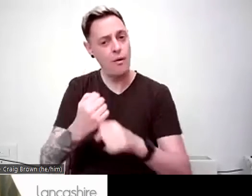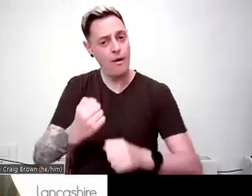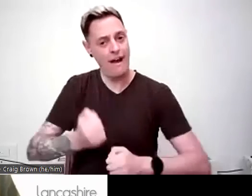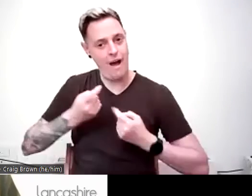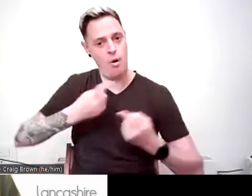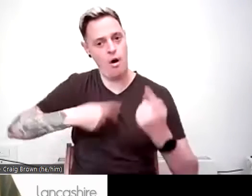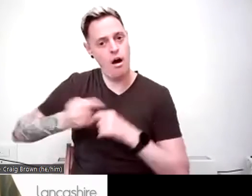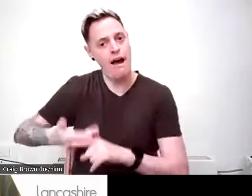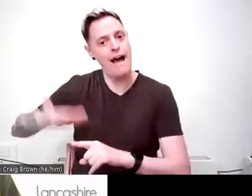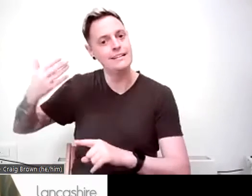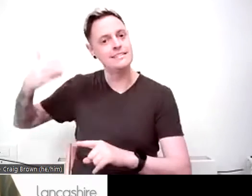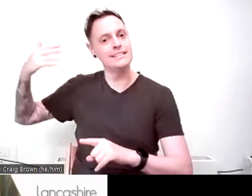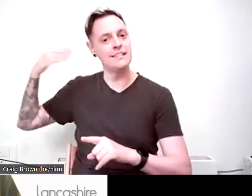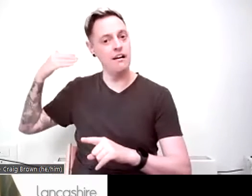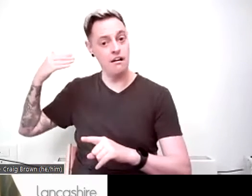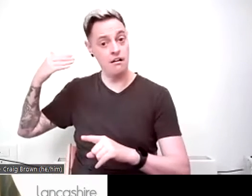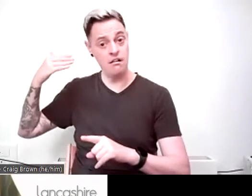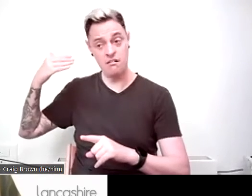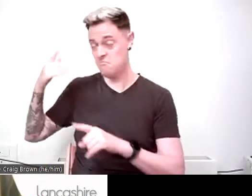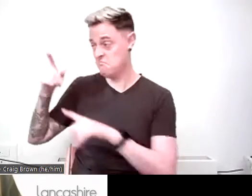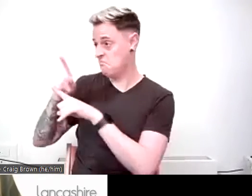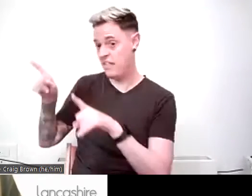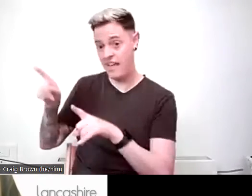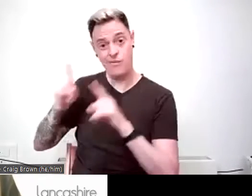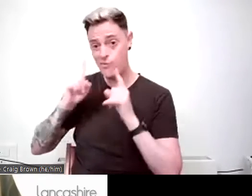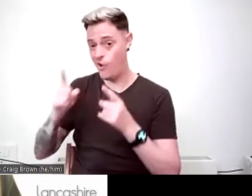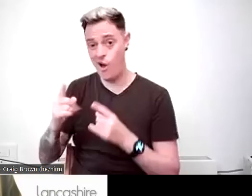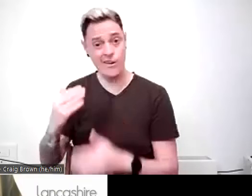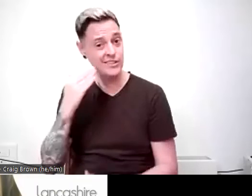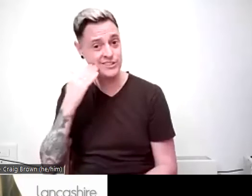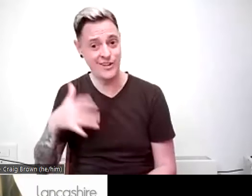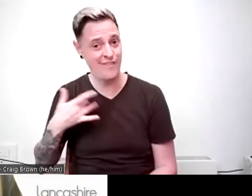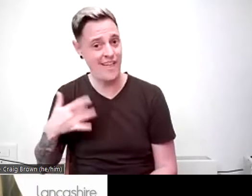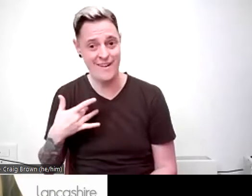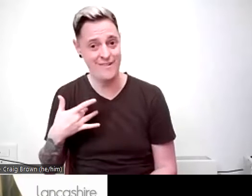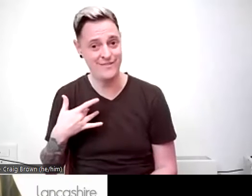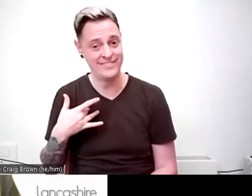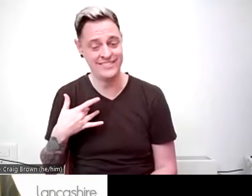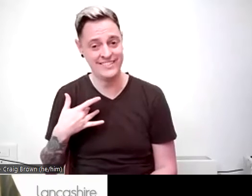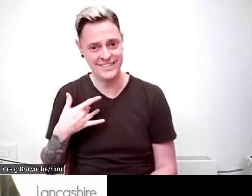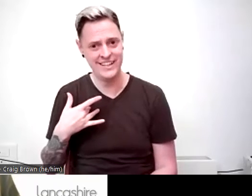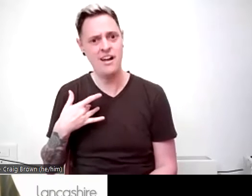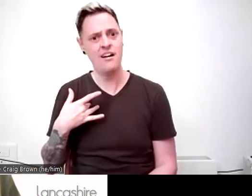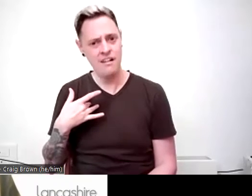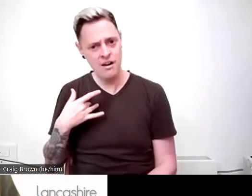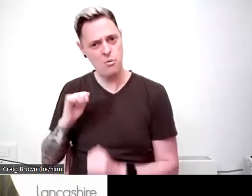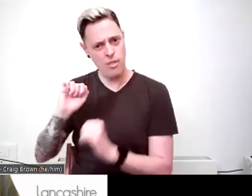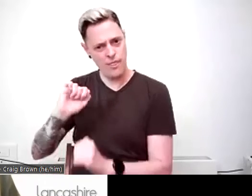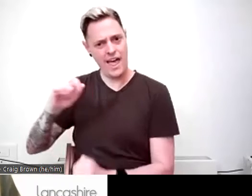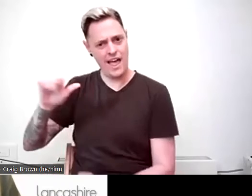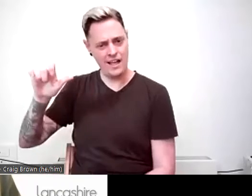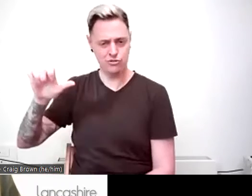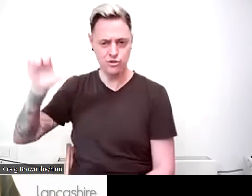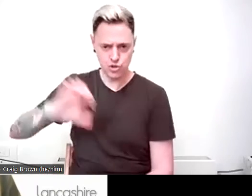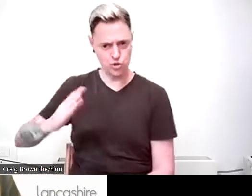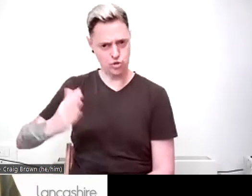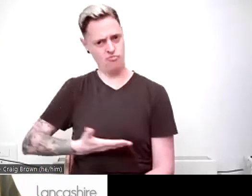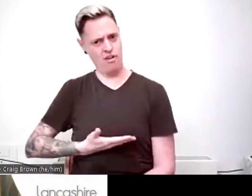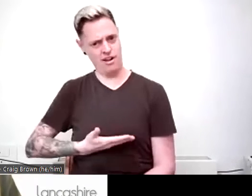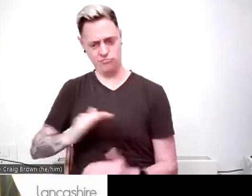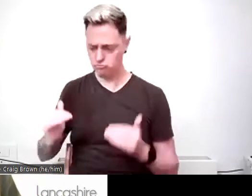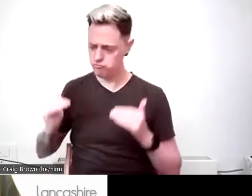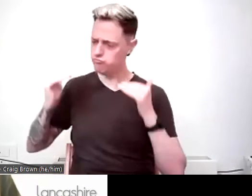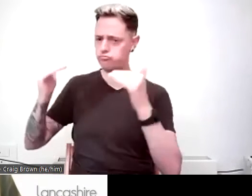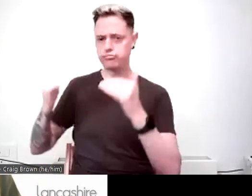they may not have been able to have a soft life and have the life that they deserve. So this was